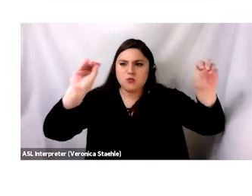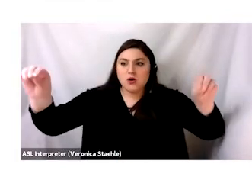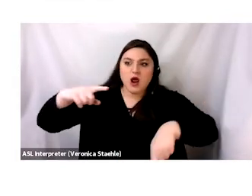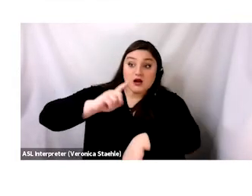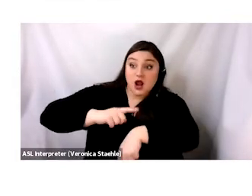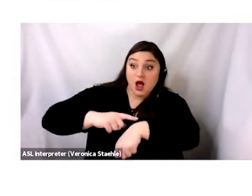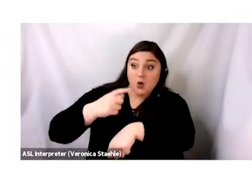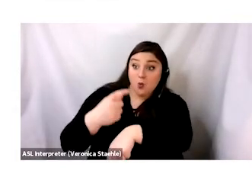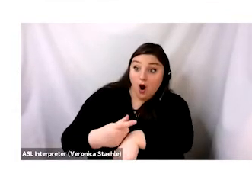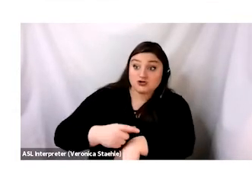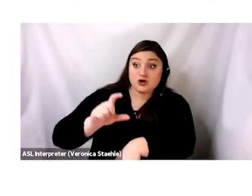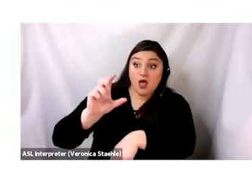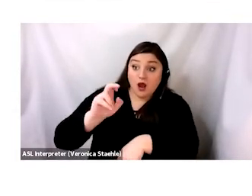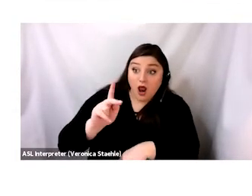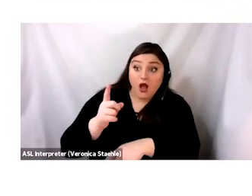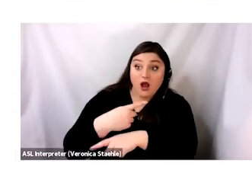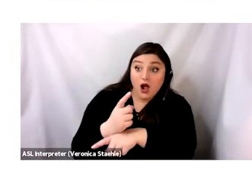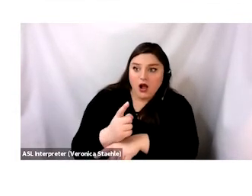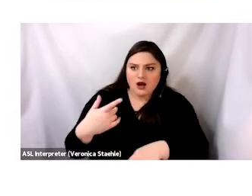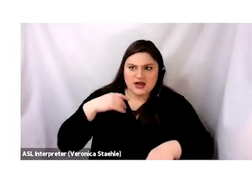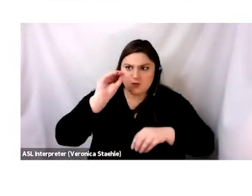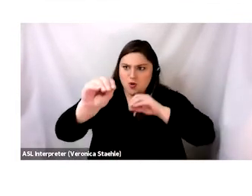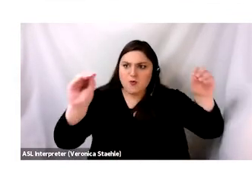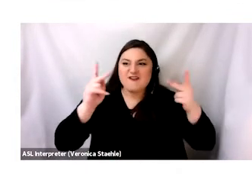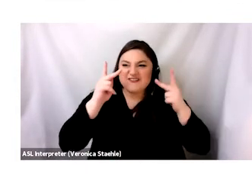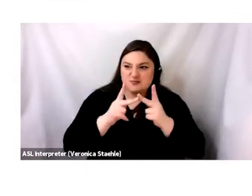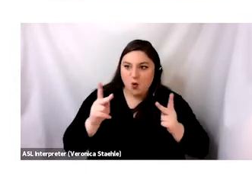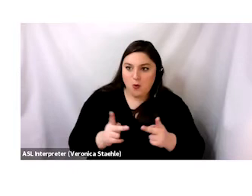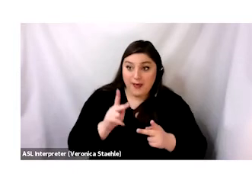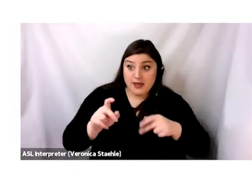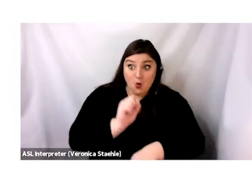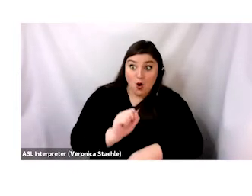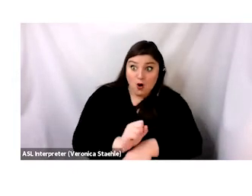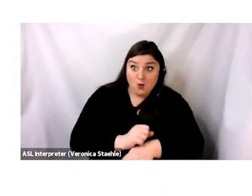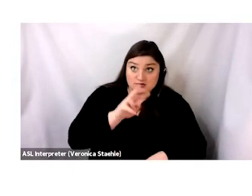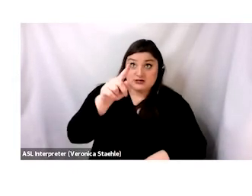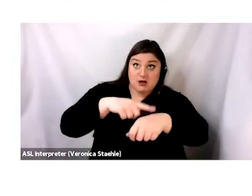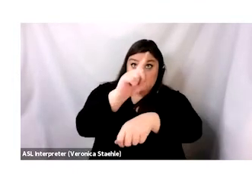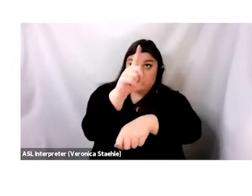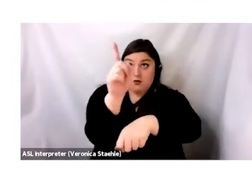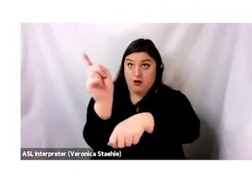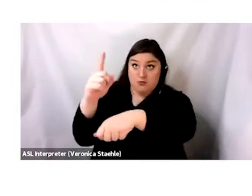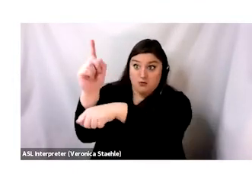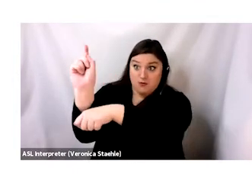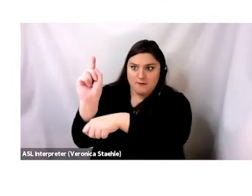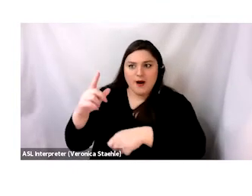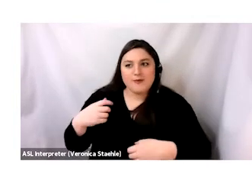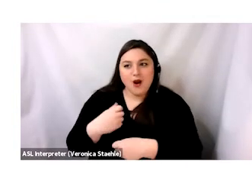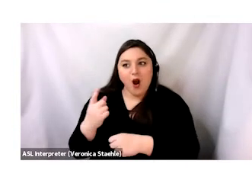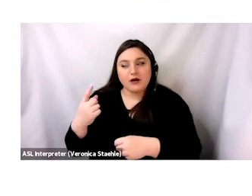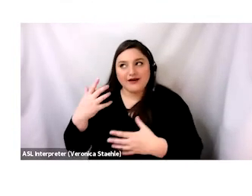monetized. It became key how much production was completed in a specific amount of time. And there was an implied